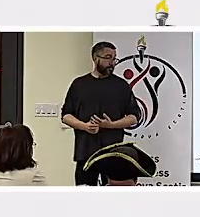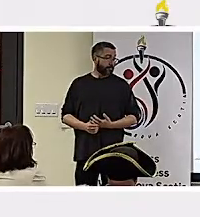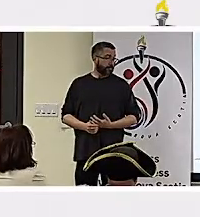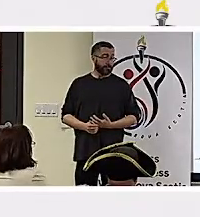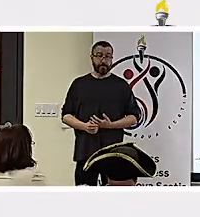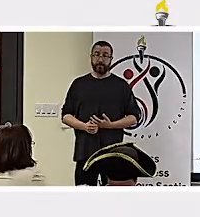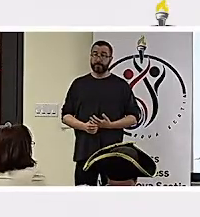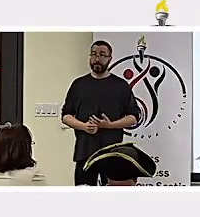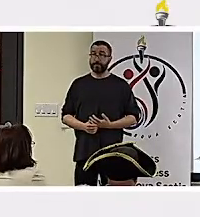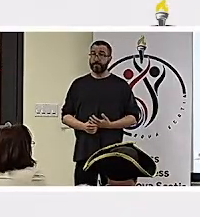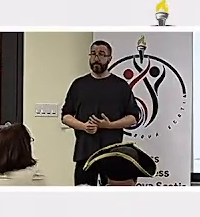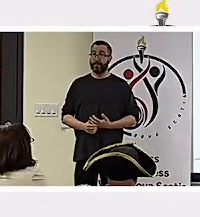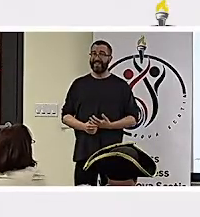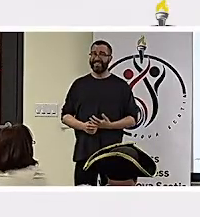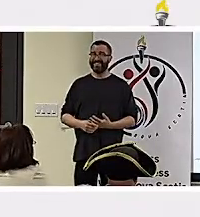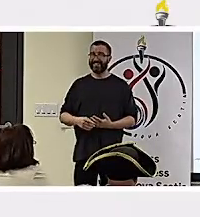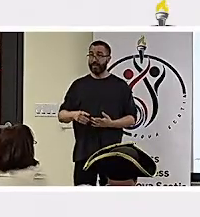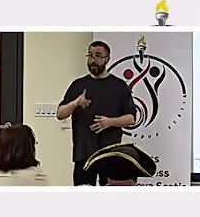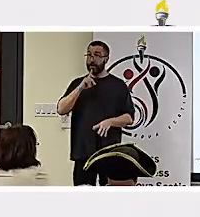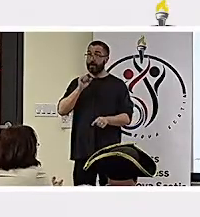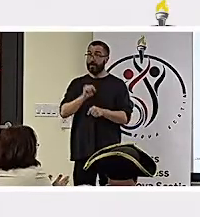That was literally a mic drop.